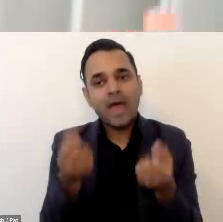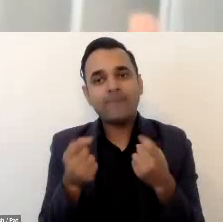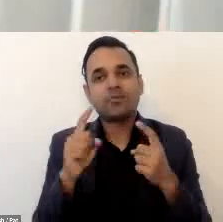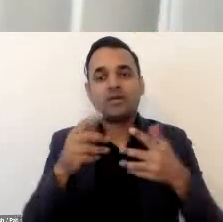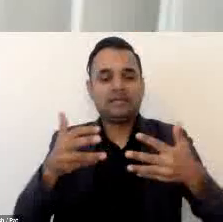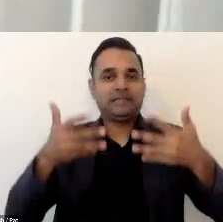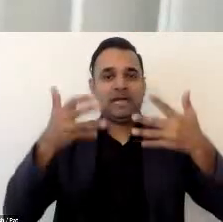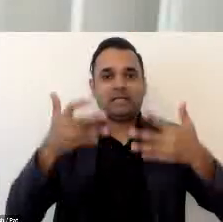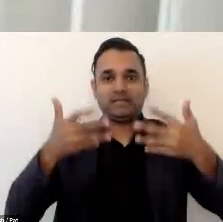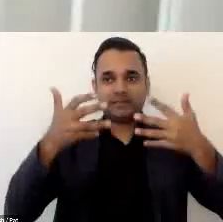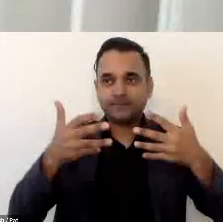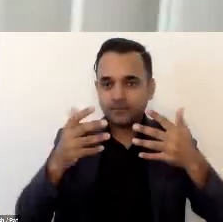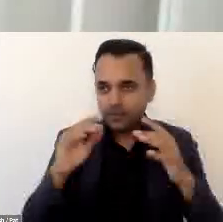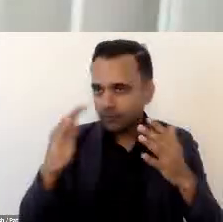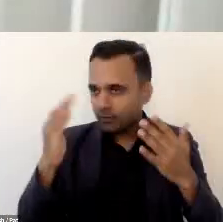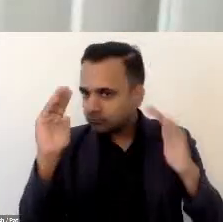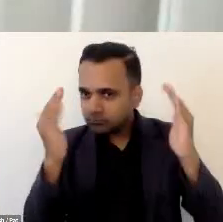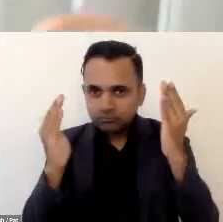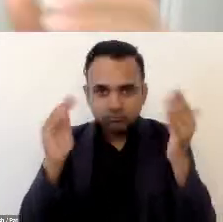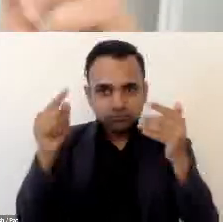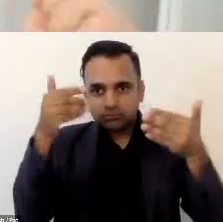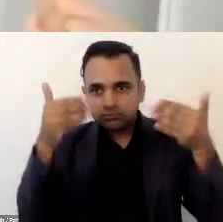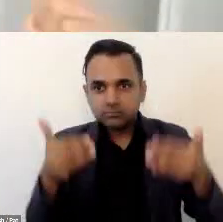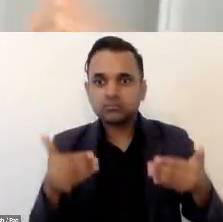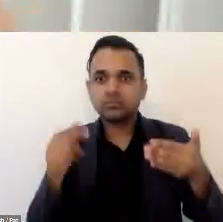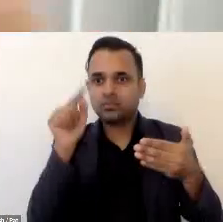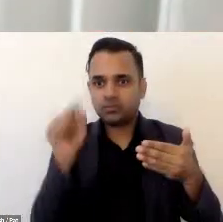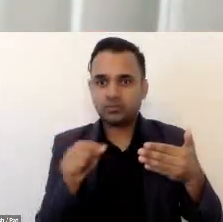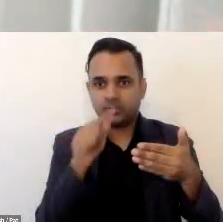we need to sort of bring in diversity